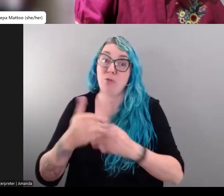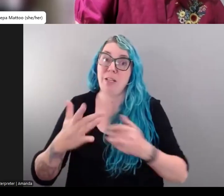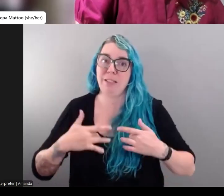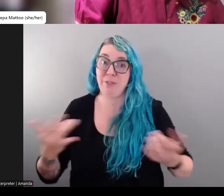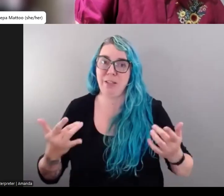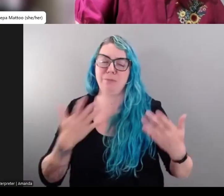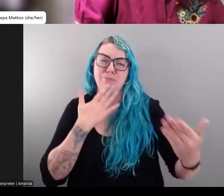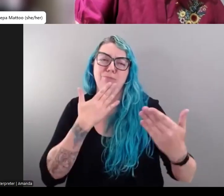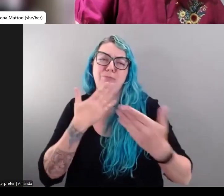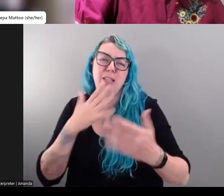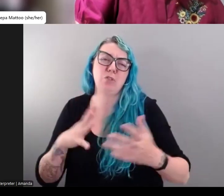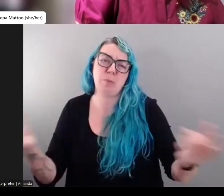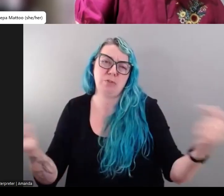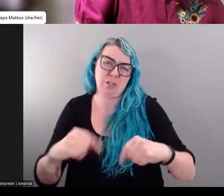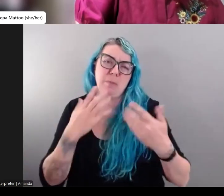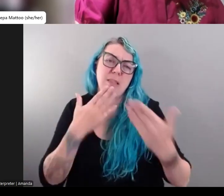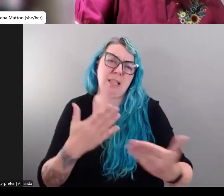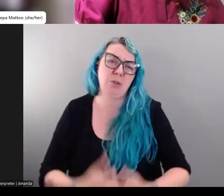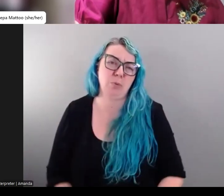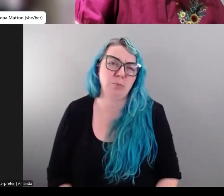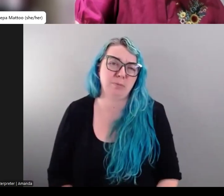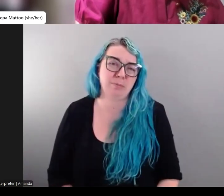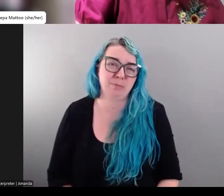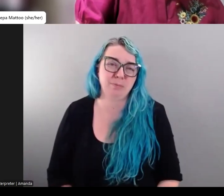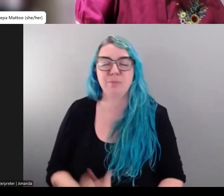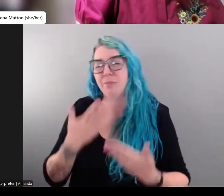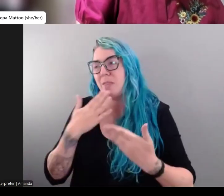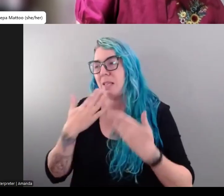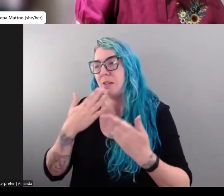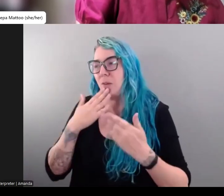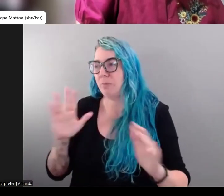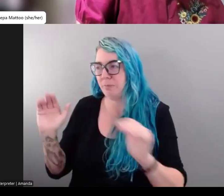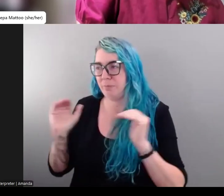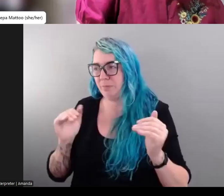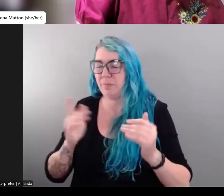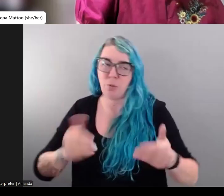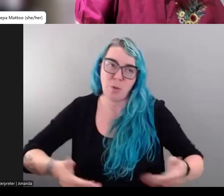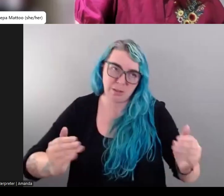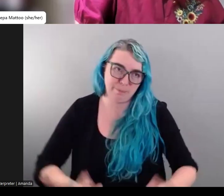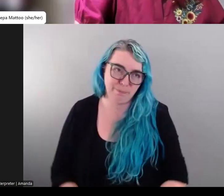thank you so much. Thank you, Margarita. Welcome.